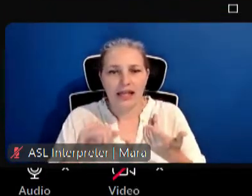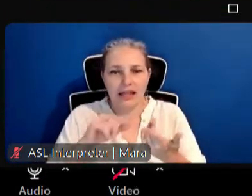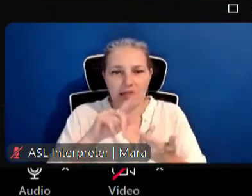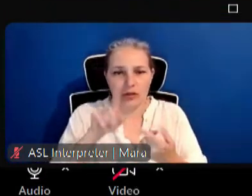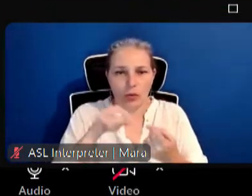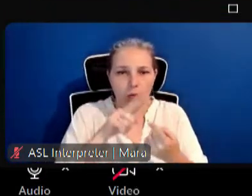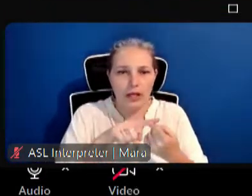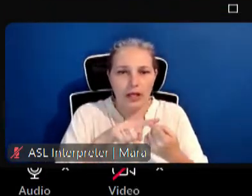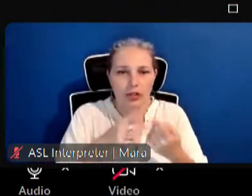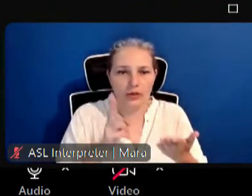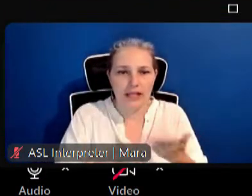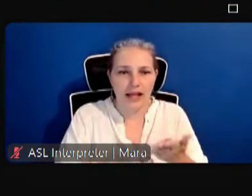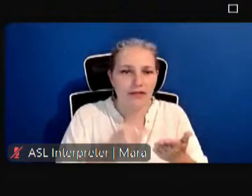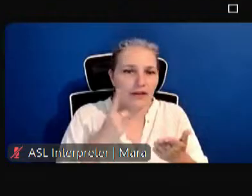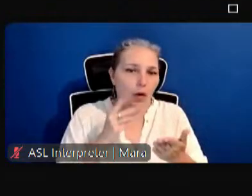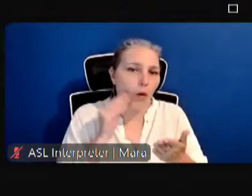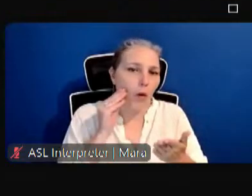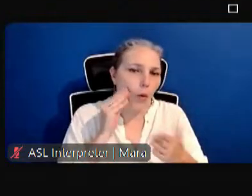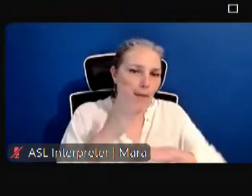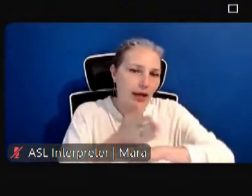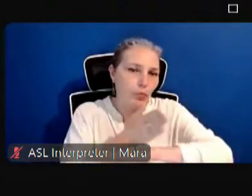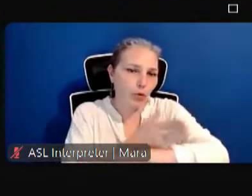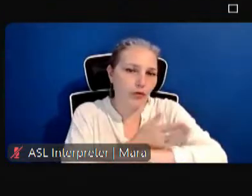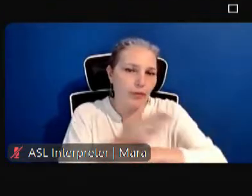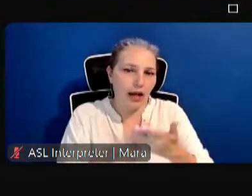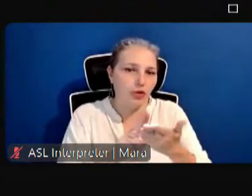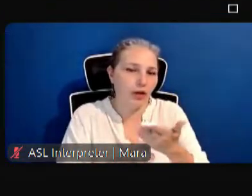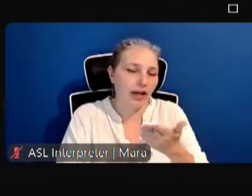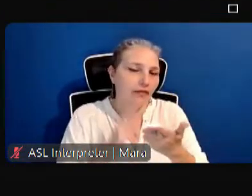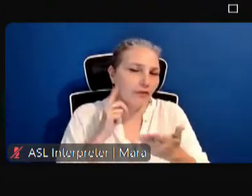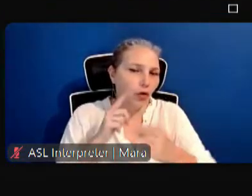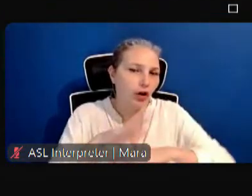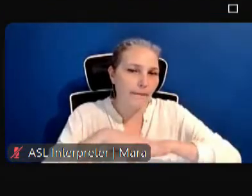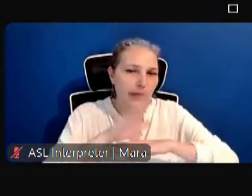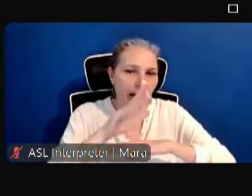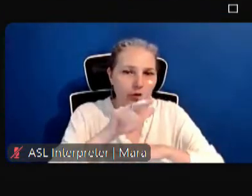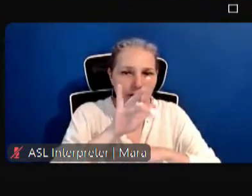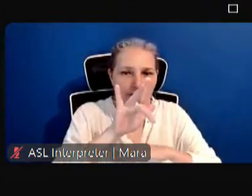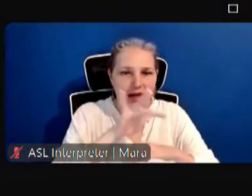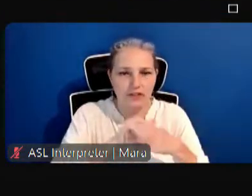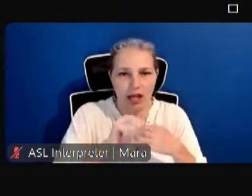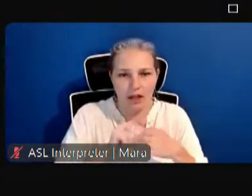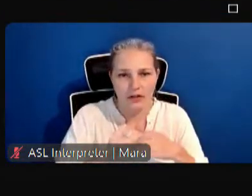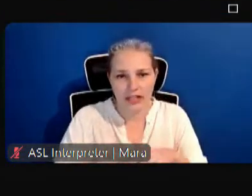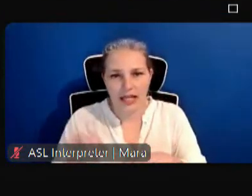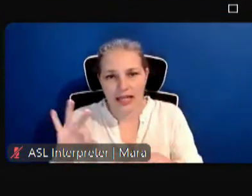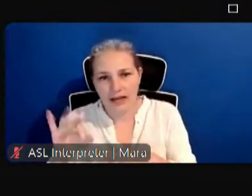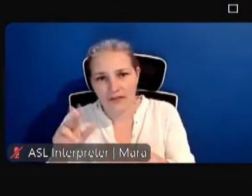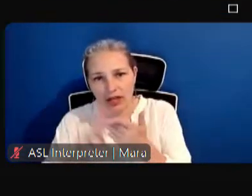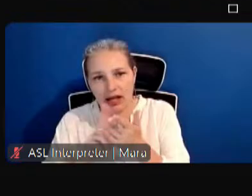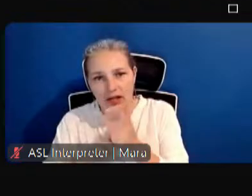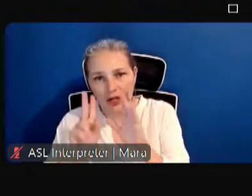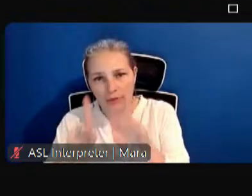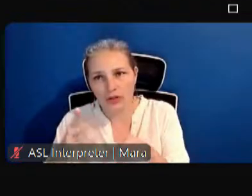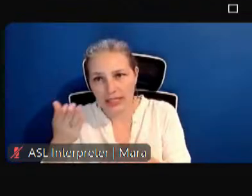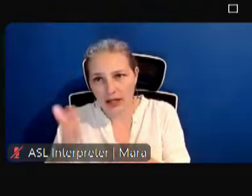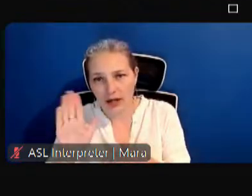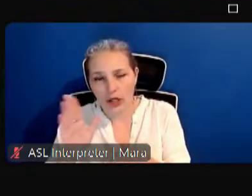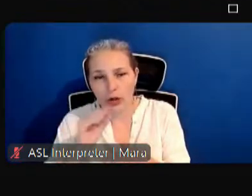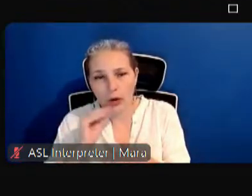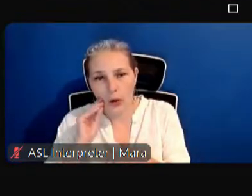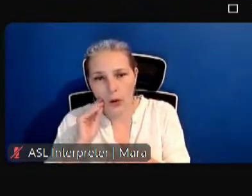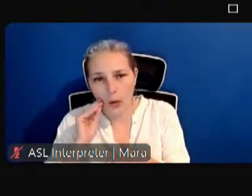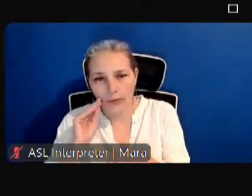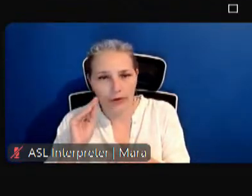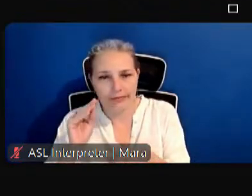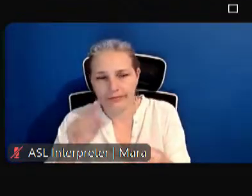of $25 or more. The contractor solicited the contract at your home or somewhere other than their place of